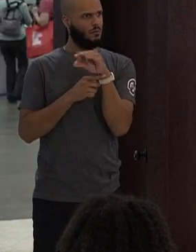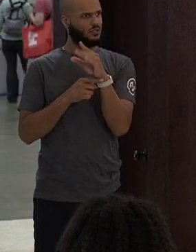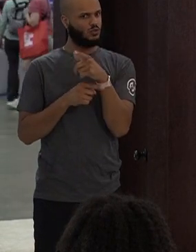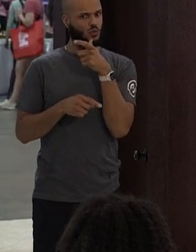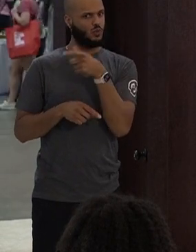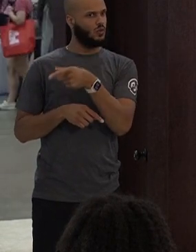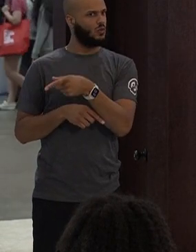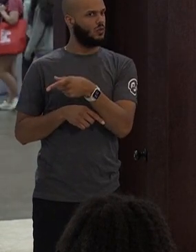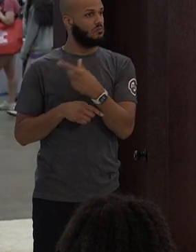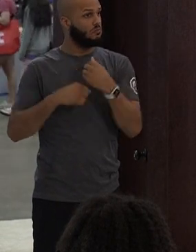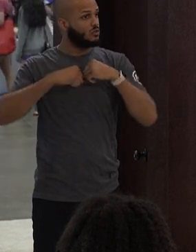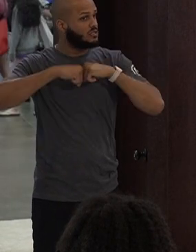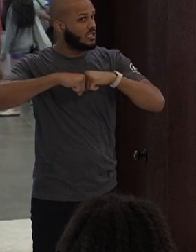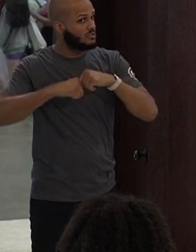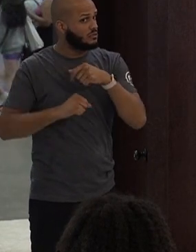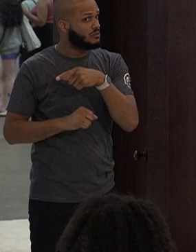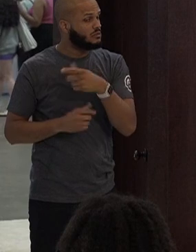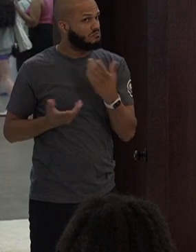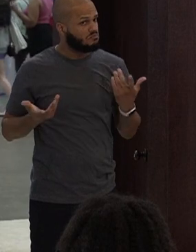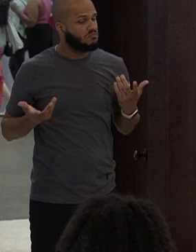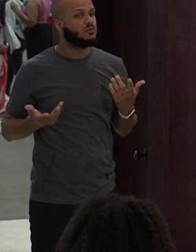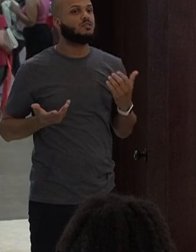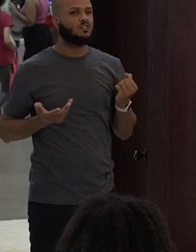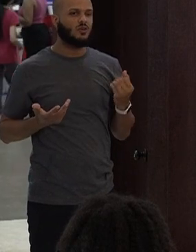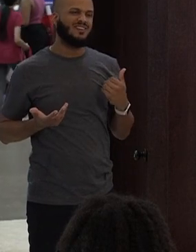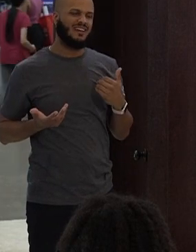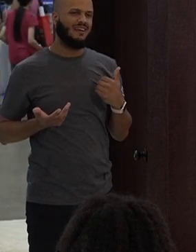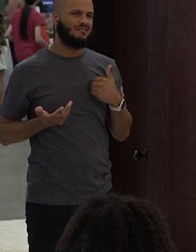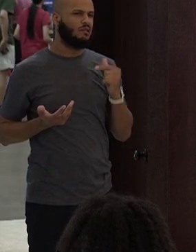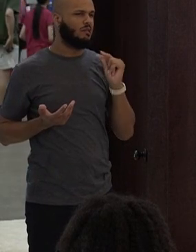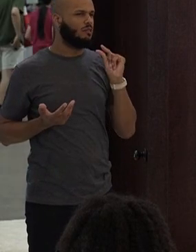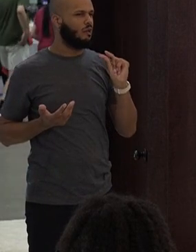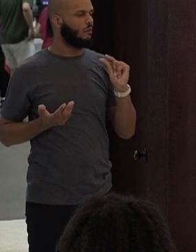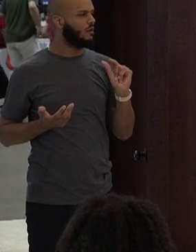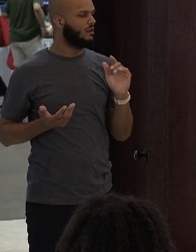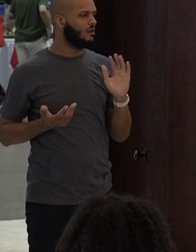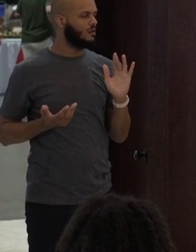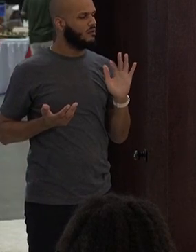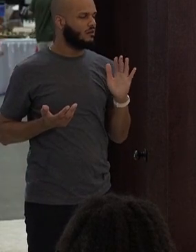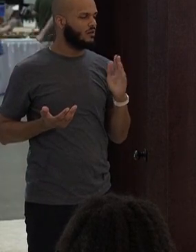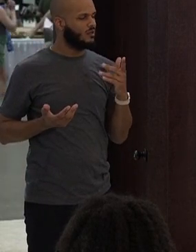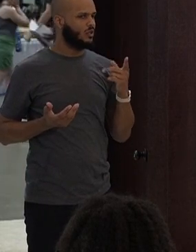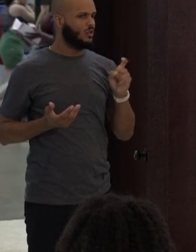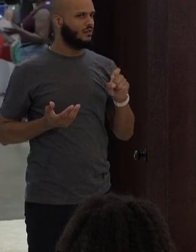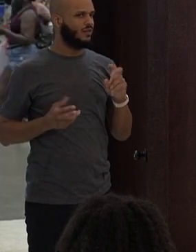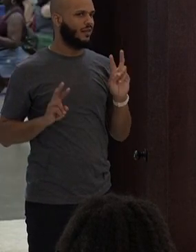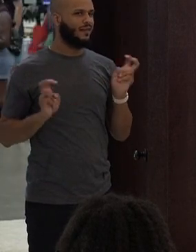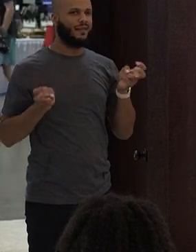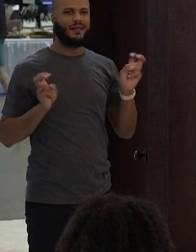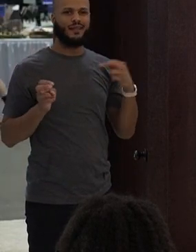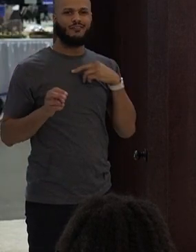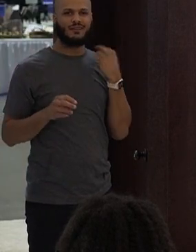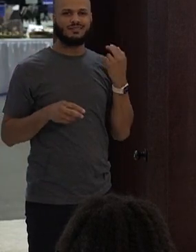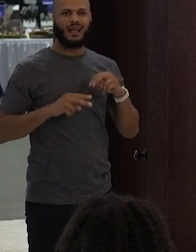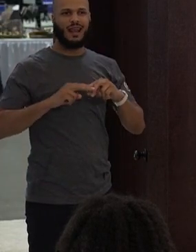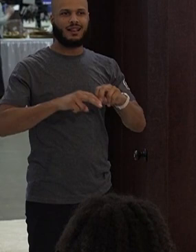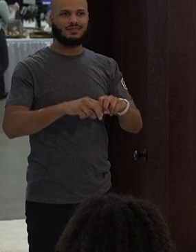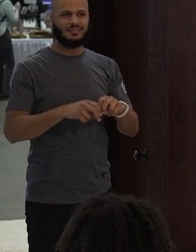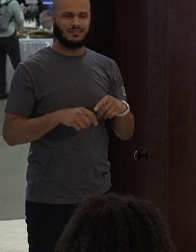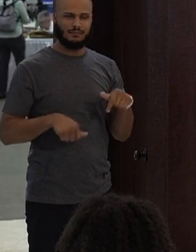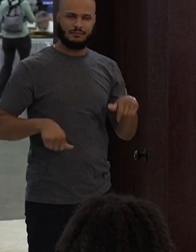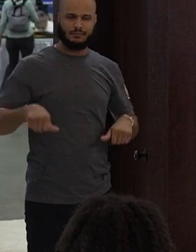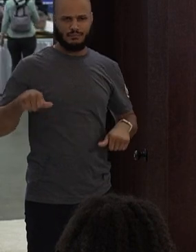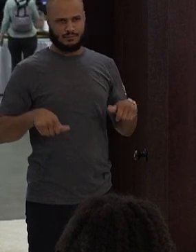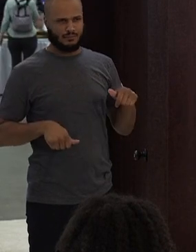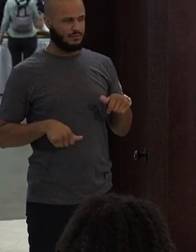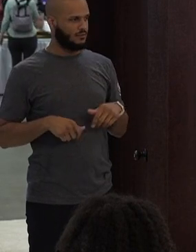You don't know if it's protected. So there is a little bit of it, you have to do a kind of a risk analysis and decide whether... If a